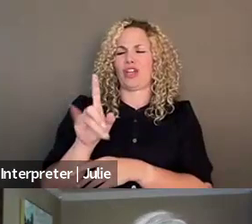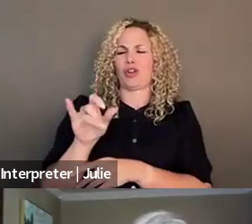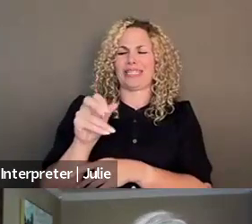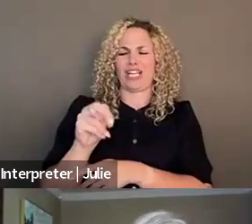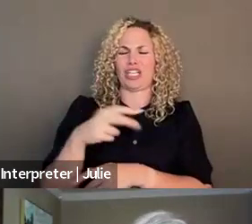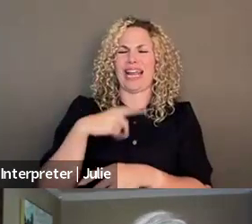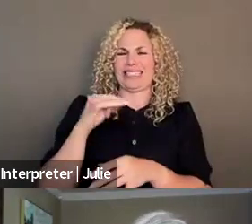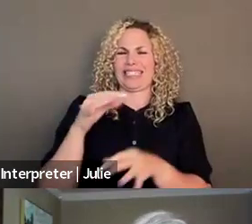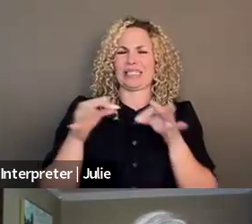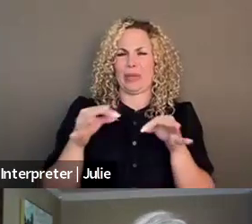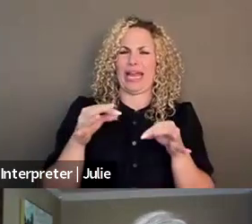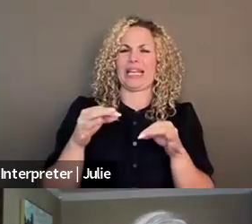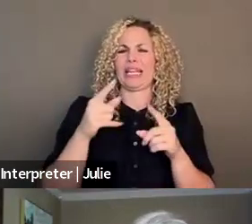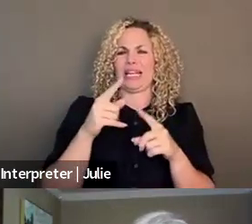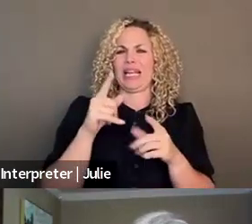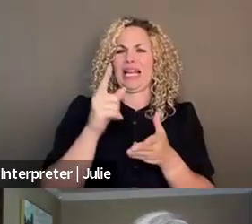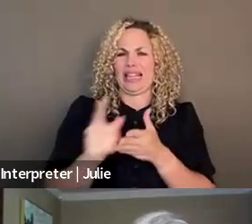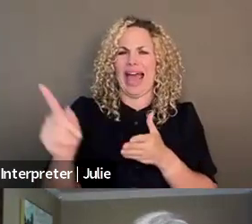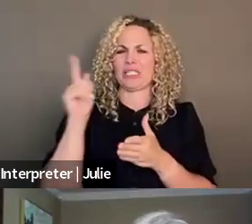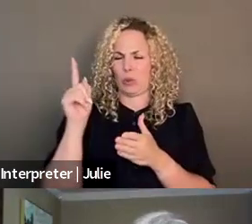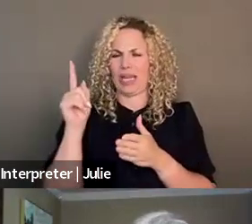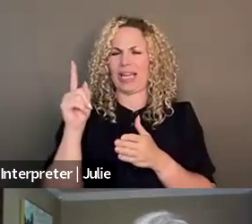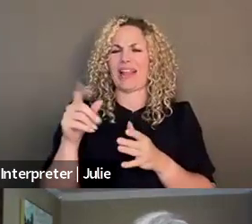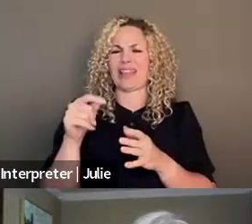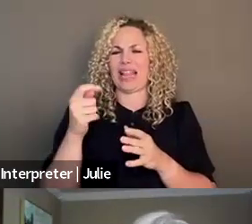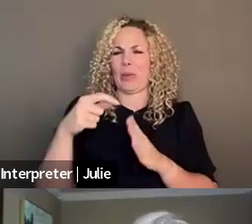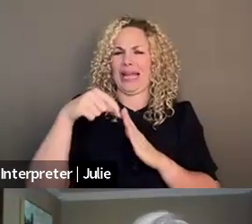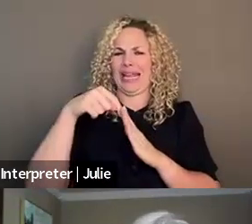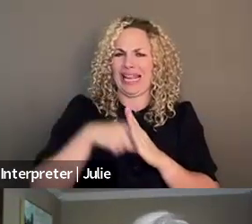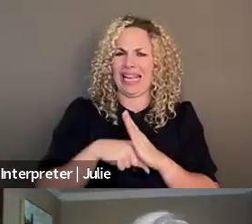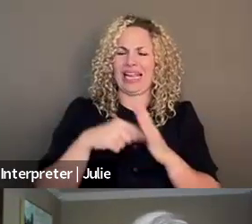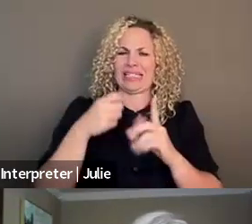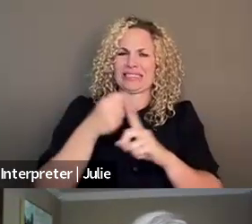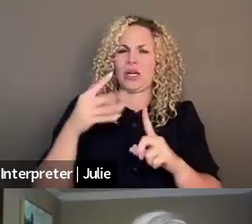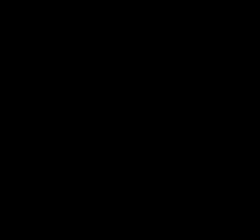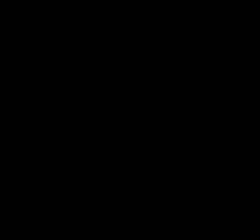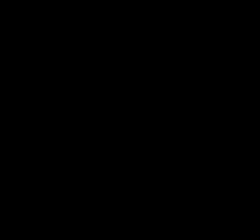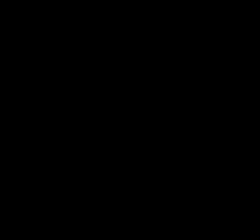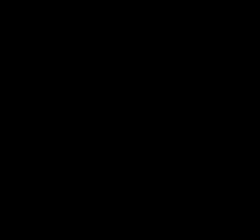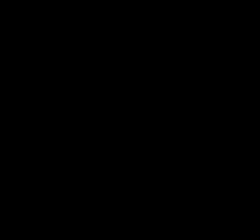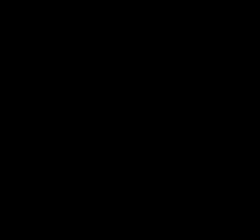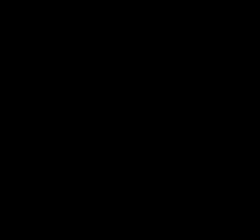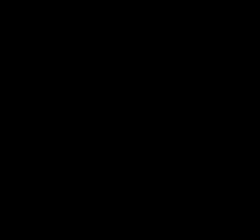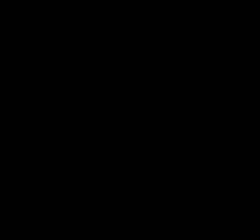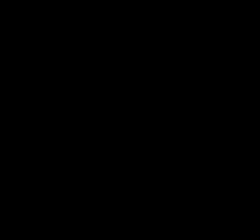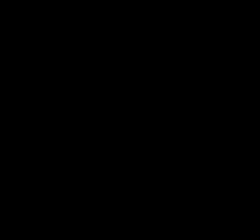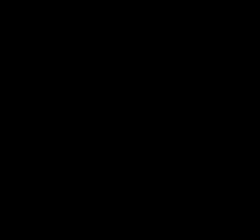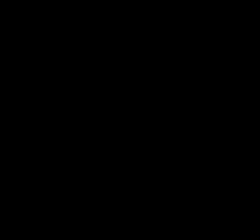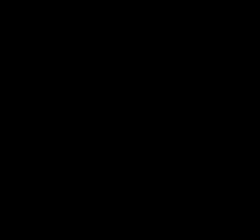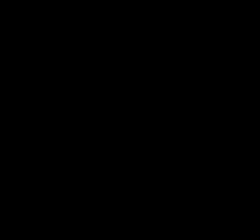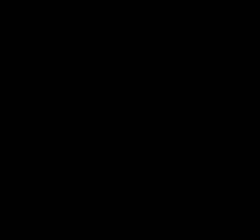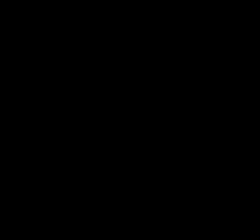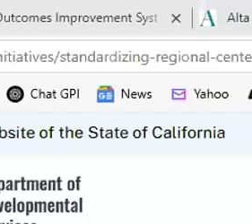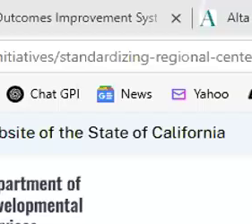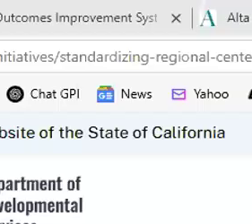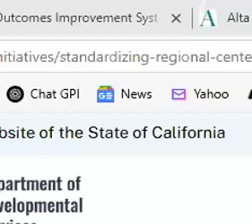everyone last week, and I went in depth with it with our community services staff this week, and